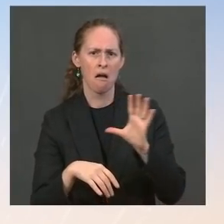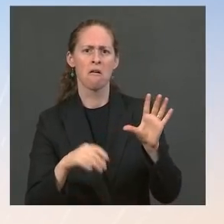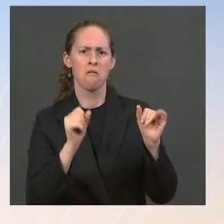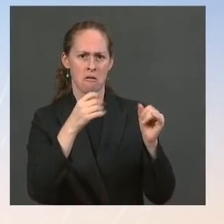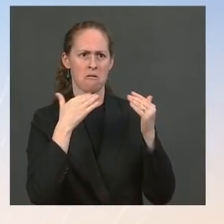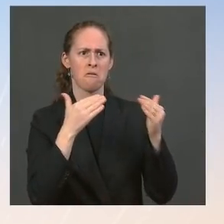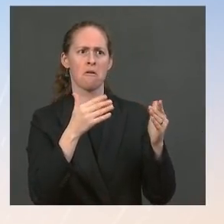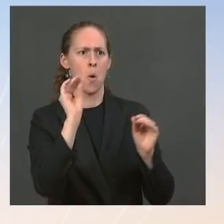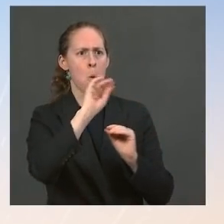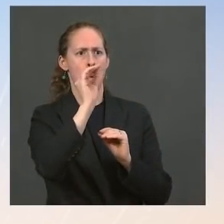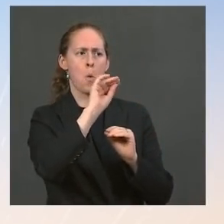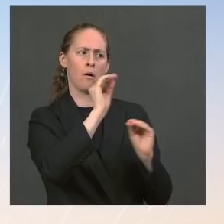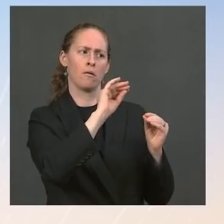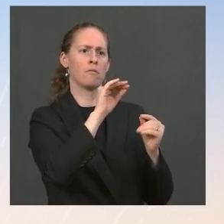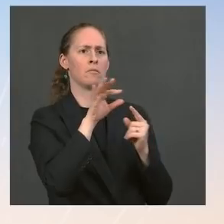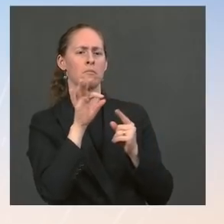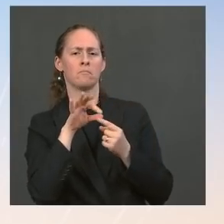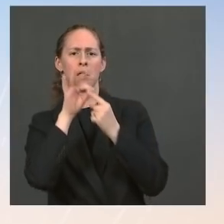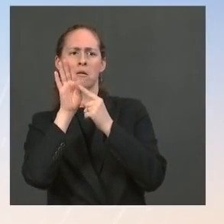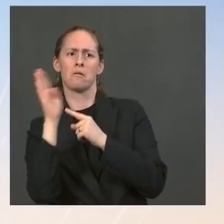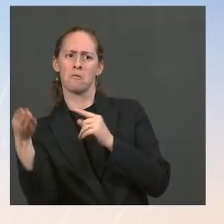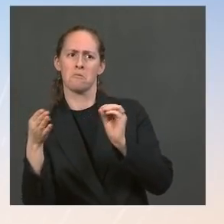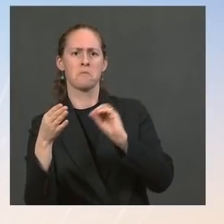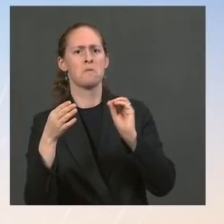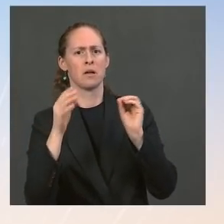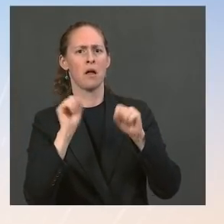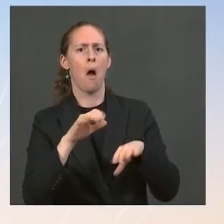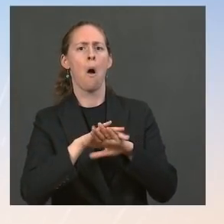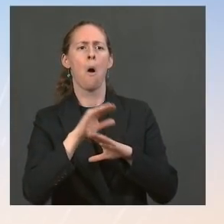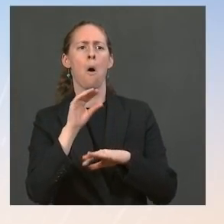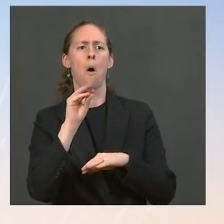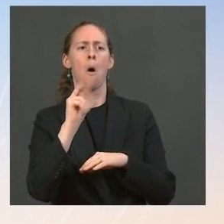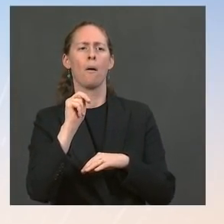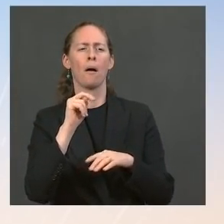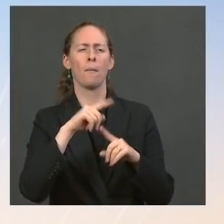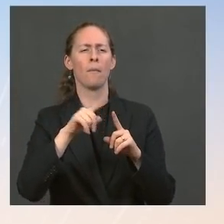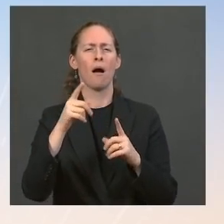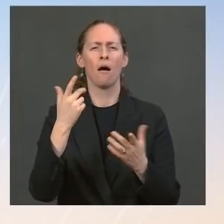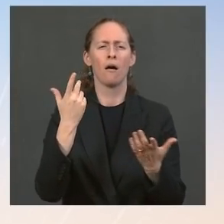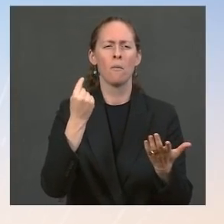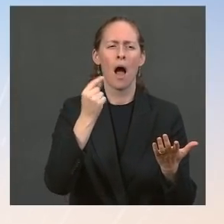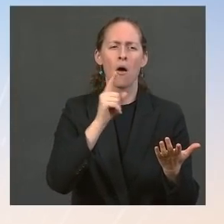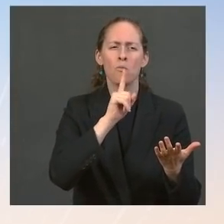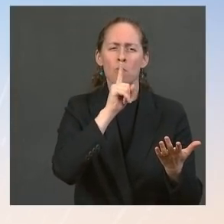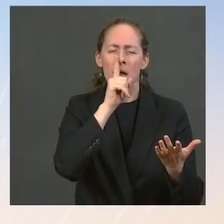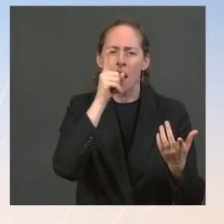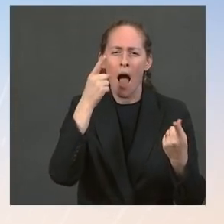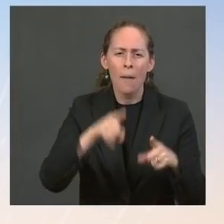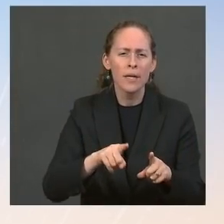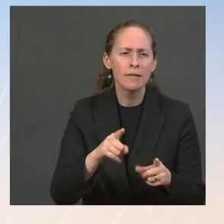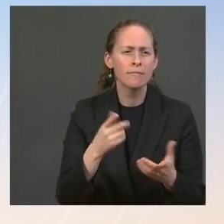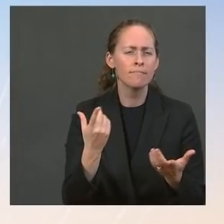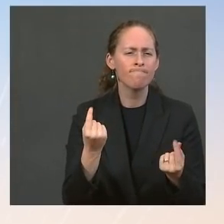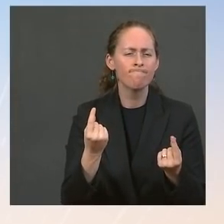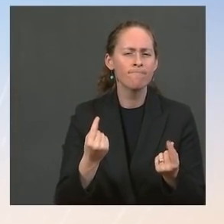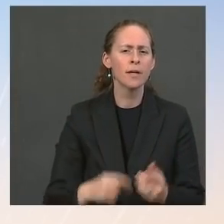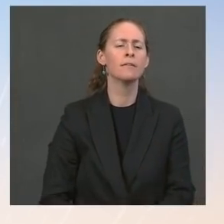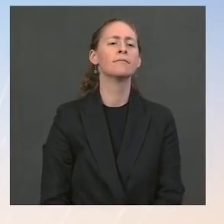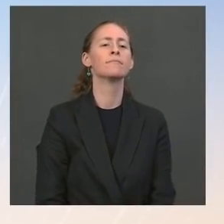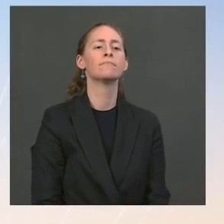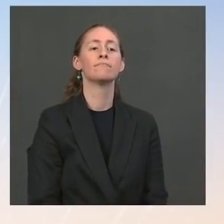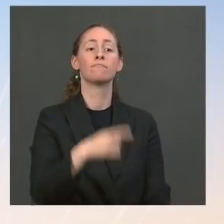reconciliation? Well, let's remember what's actually going on the Hill here. Republicans in the House, led by Kevin McCarthy,